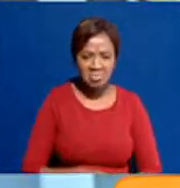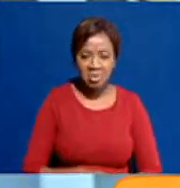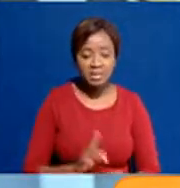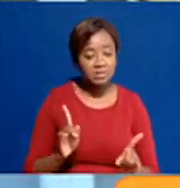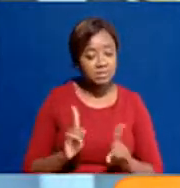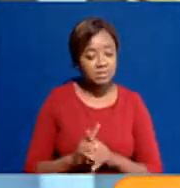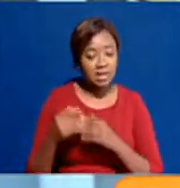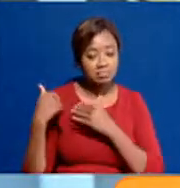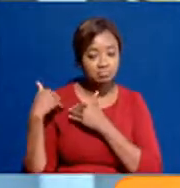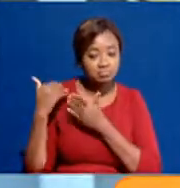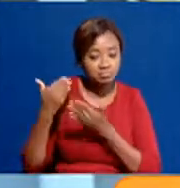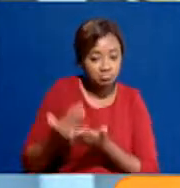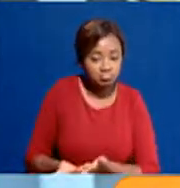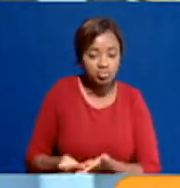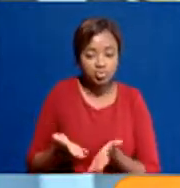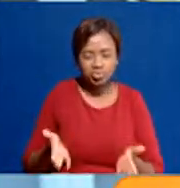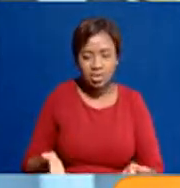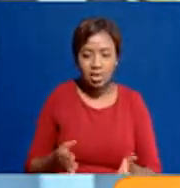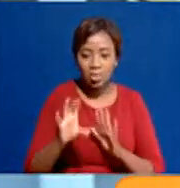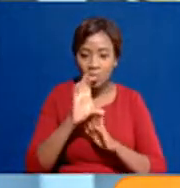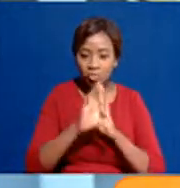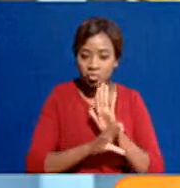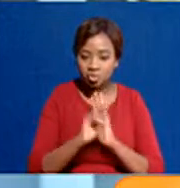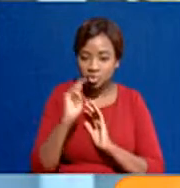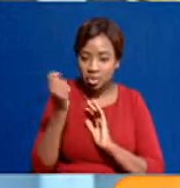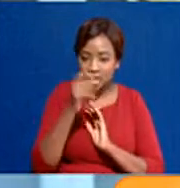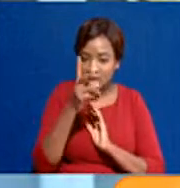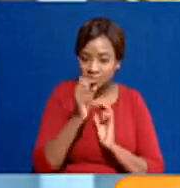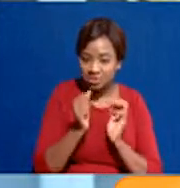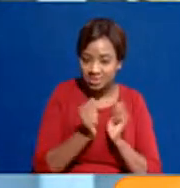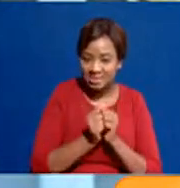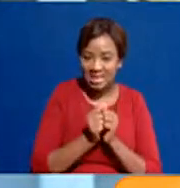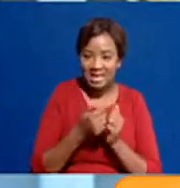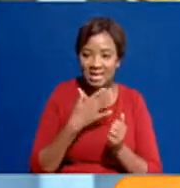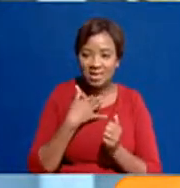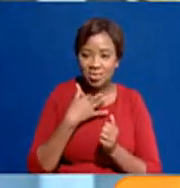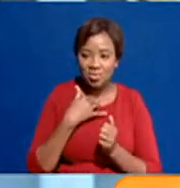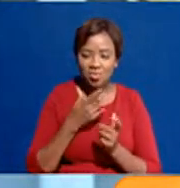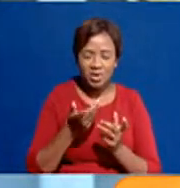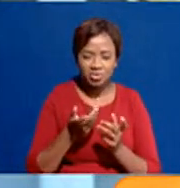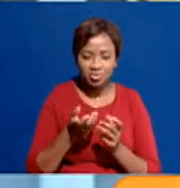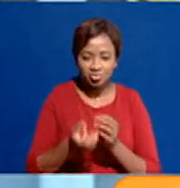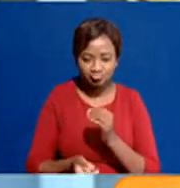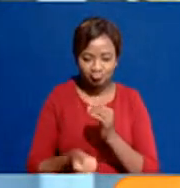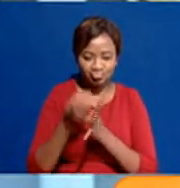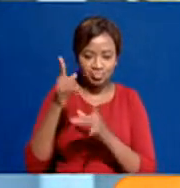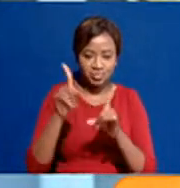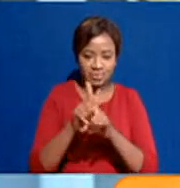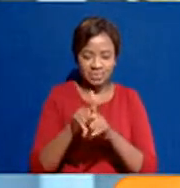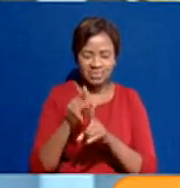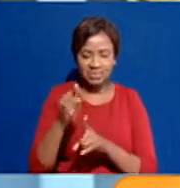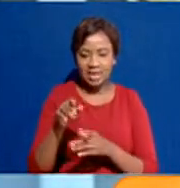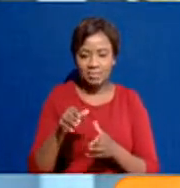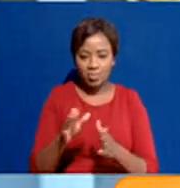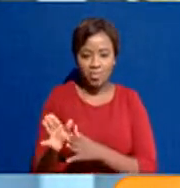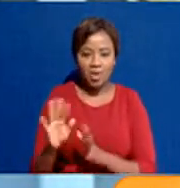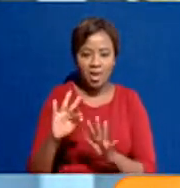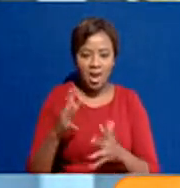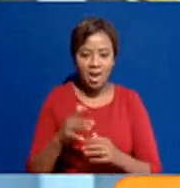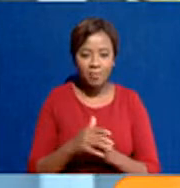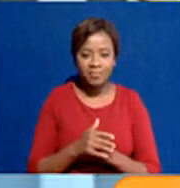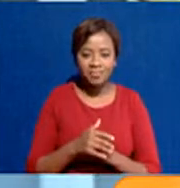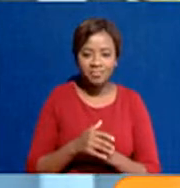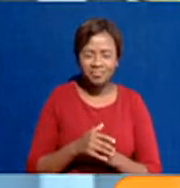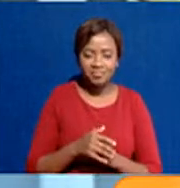struggle. Because the Constitution of Kenya 2010 now tried to create a balance of these two by mixing the